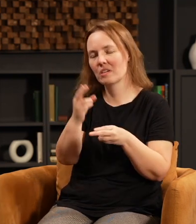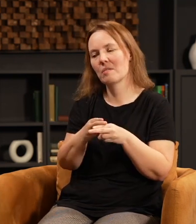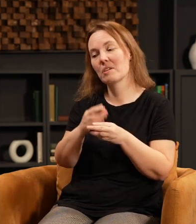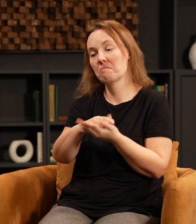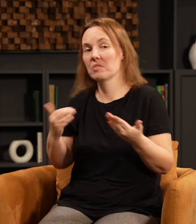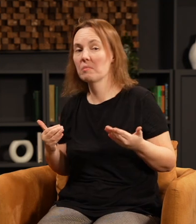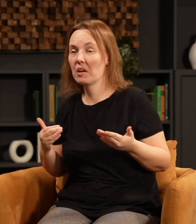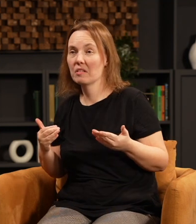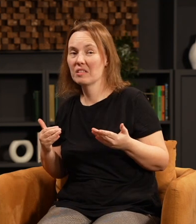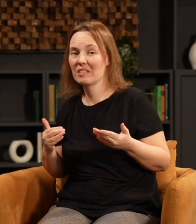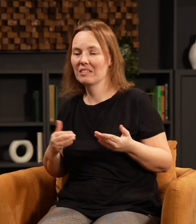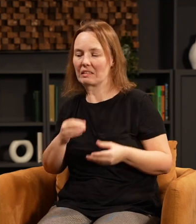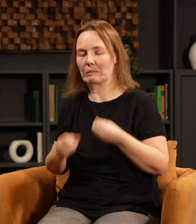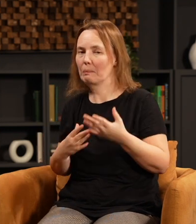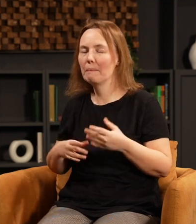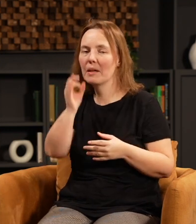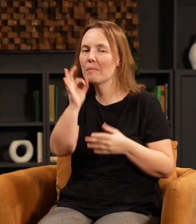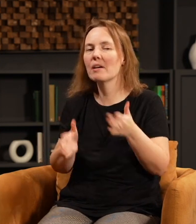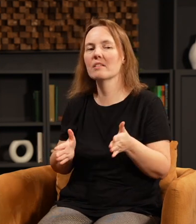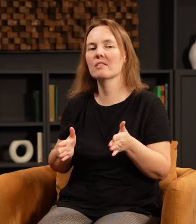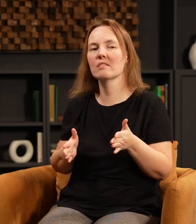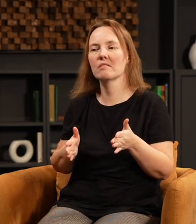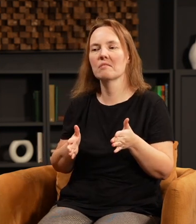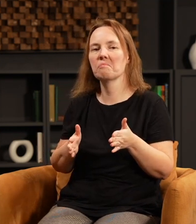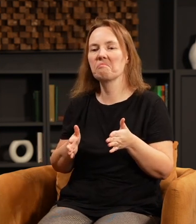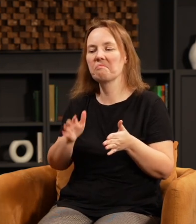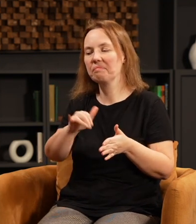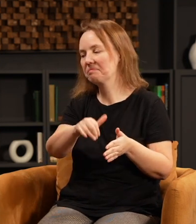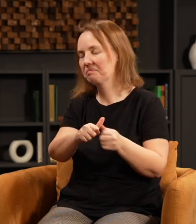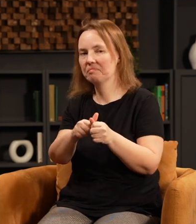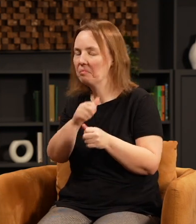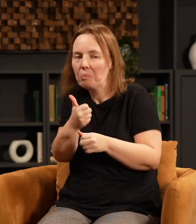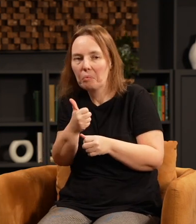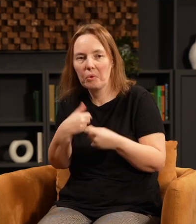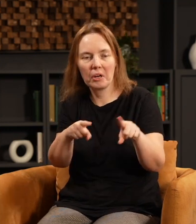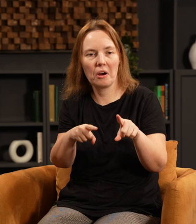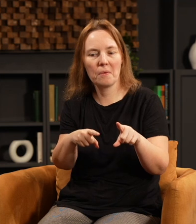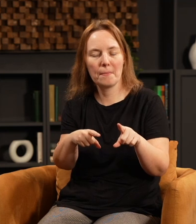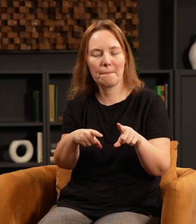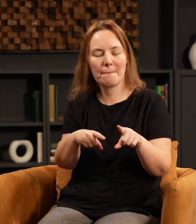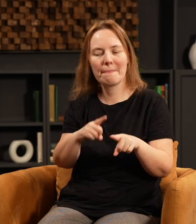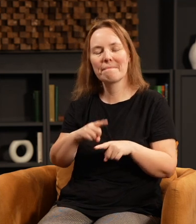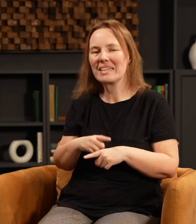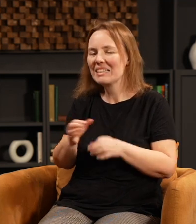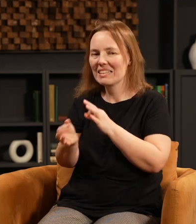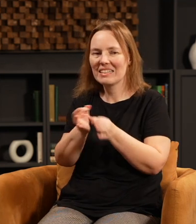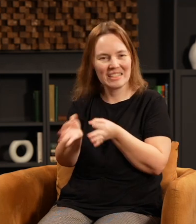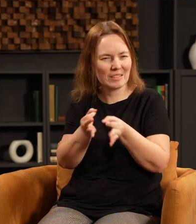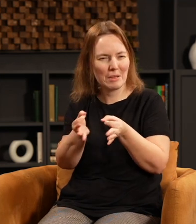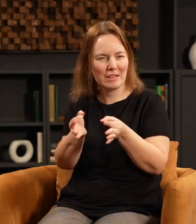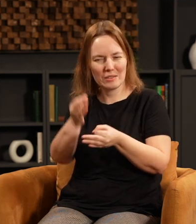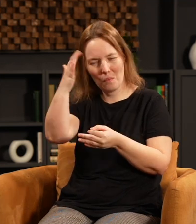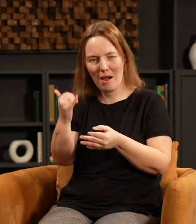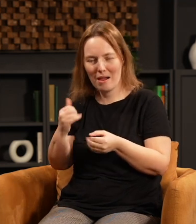because I realize a lot of pastors might stay away if we talk about deliverance. So that's unfortunate, but it does explain why so many believers